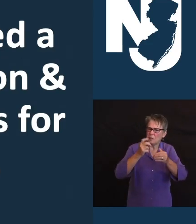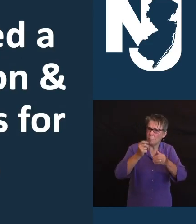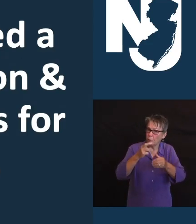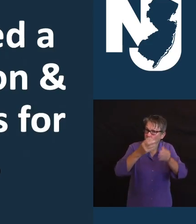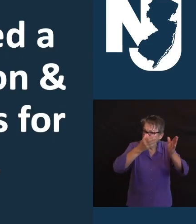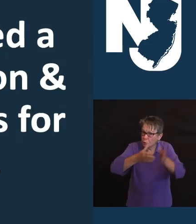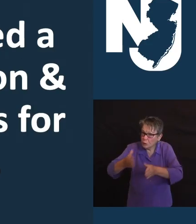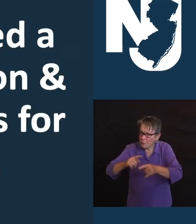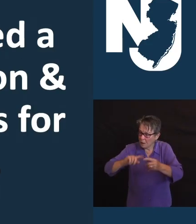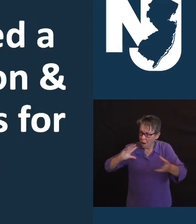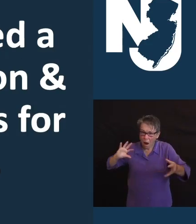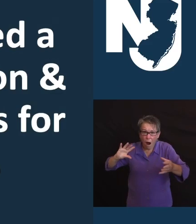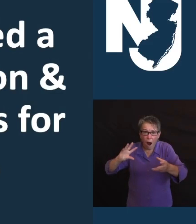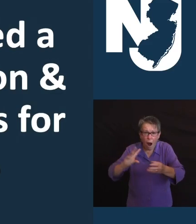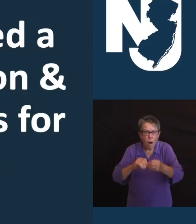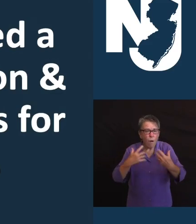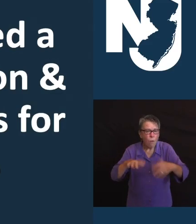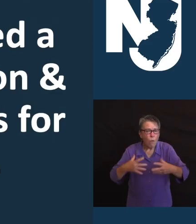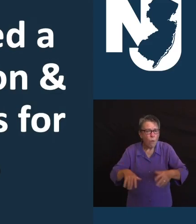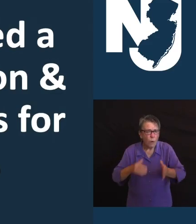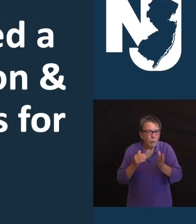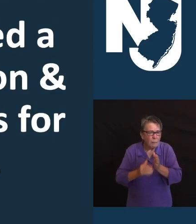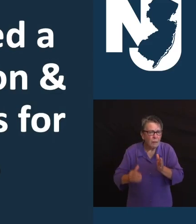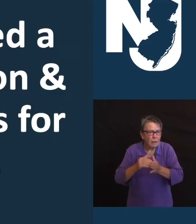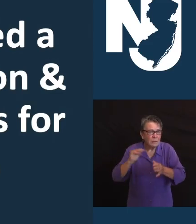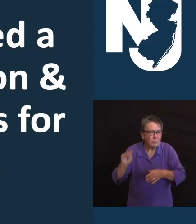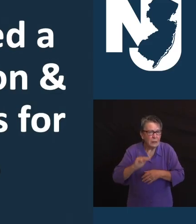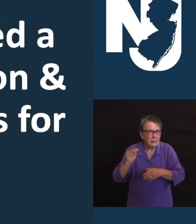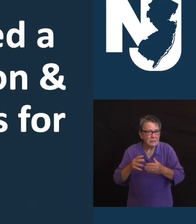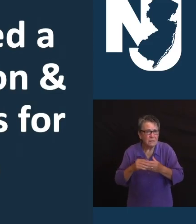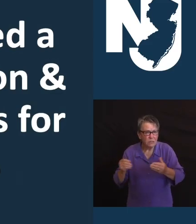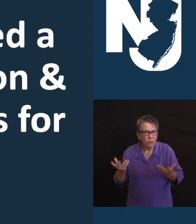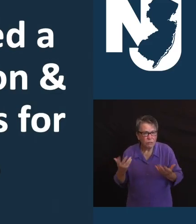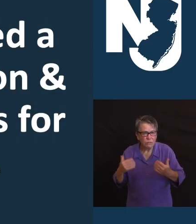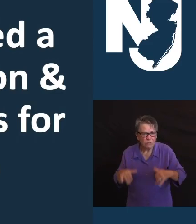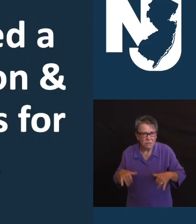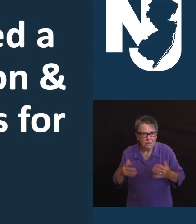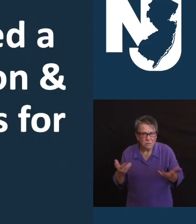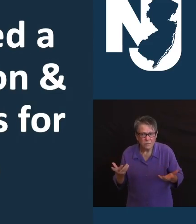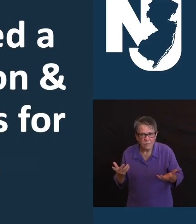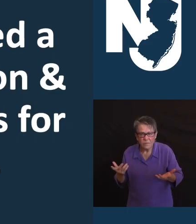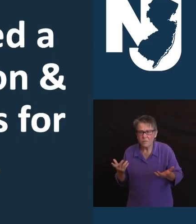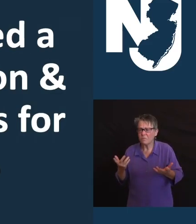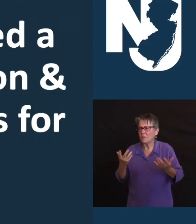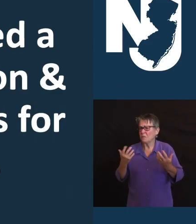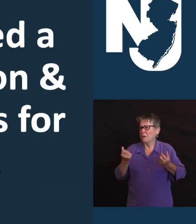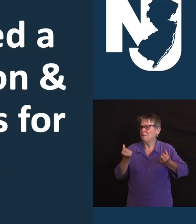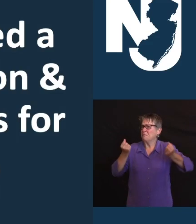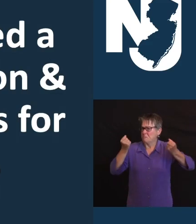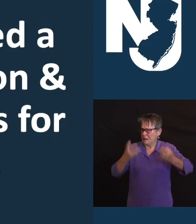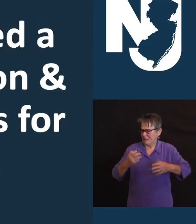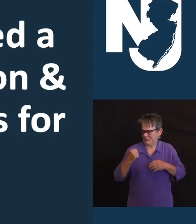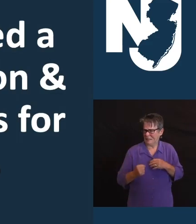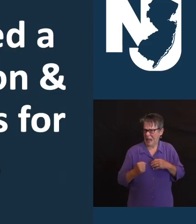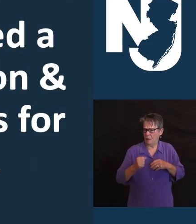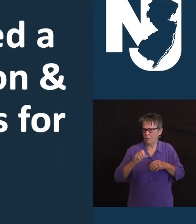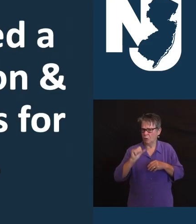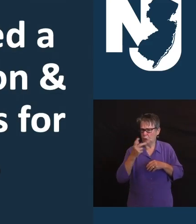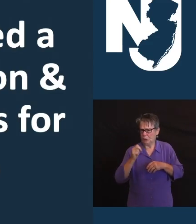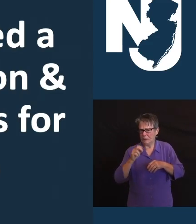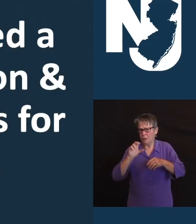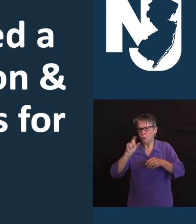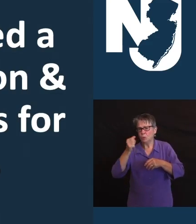exceeded $10 in damage per capita. The statewide per capita impact of Tropical Storm Isaias